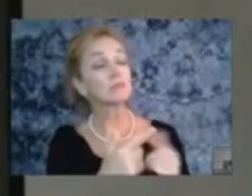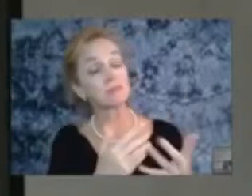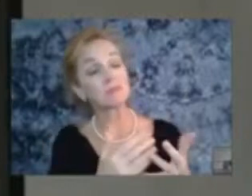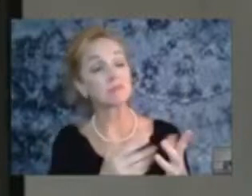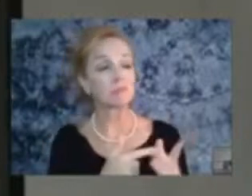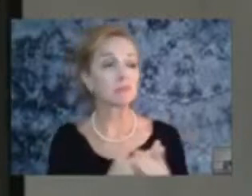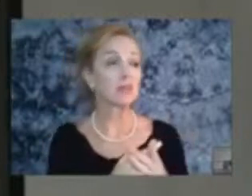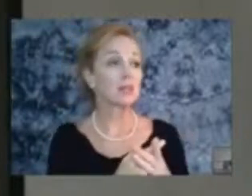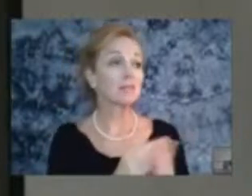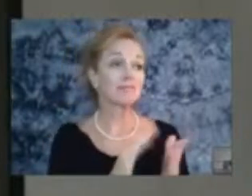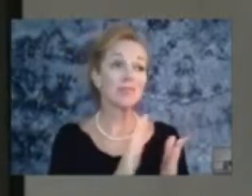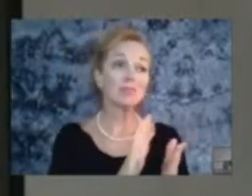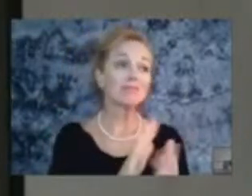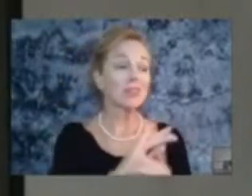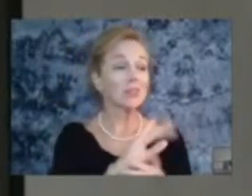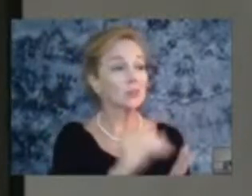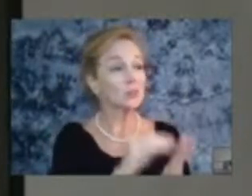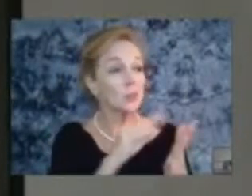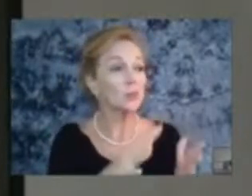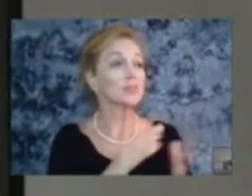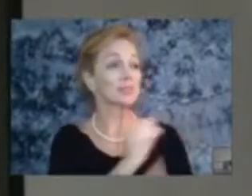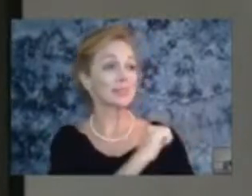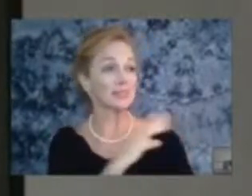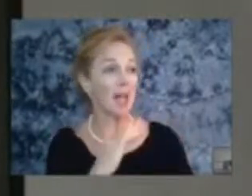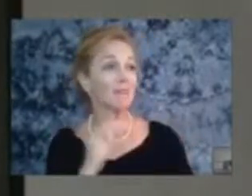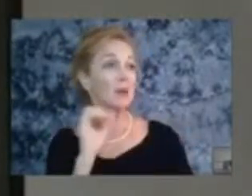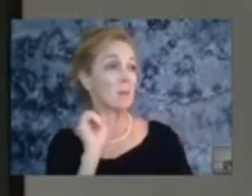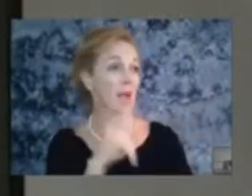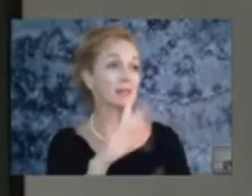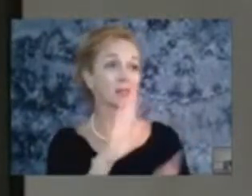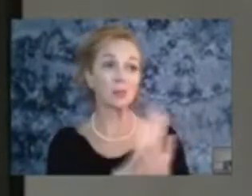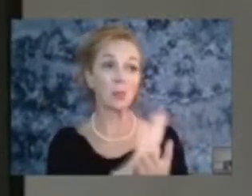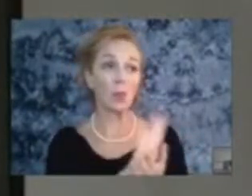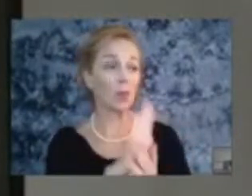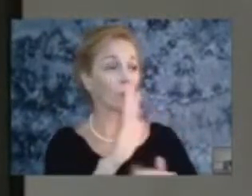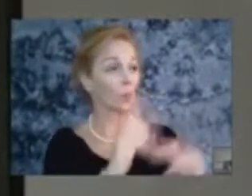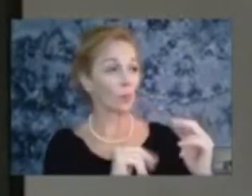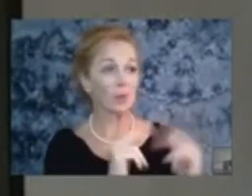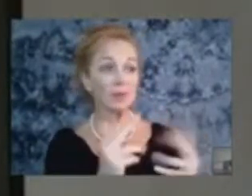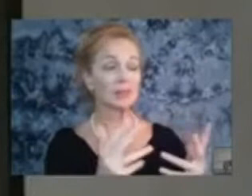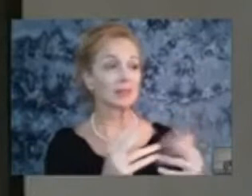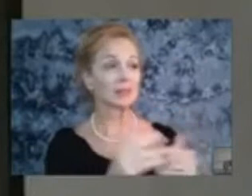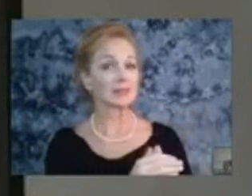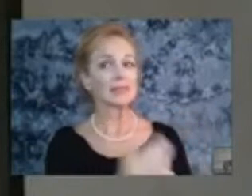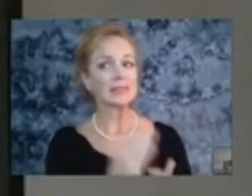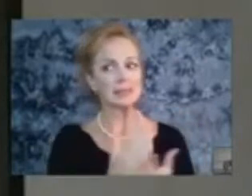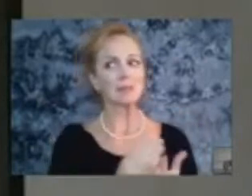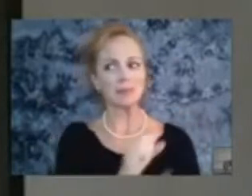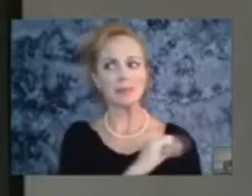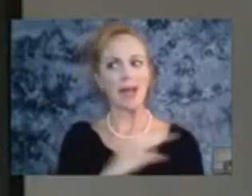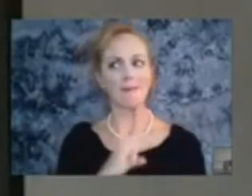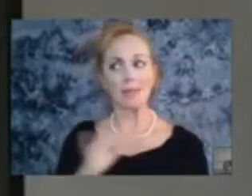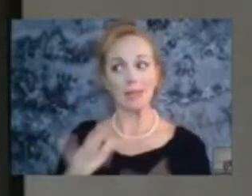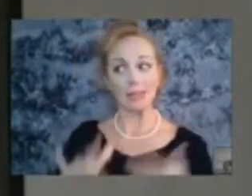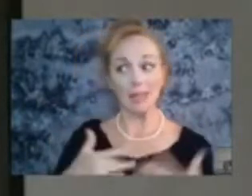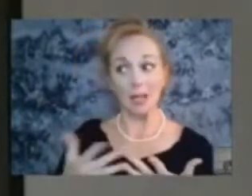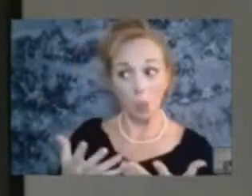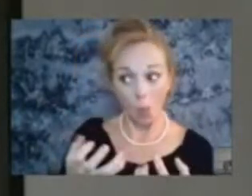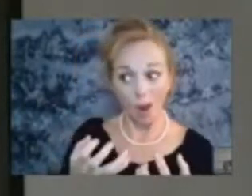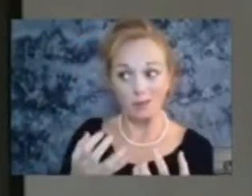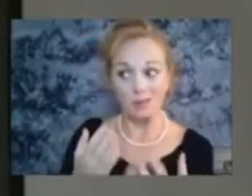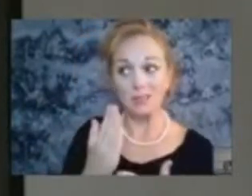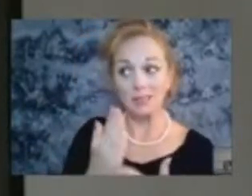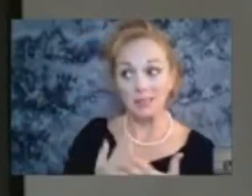about that. Other staff have communicated other things. It's just like everything. We all have different